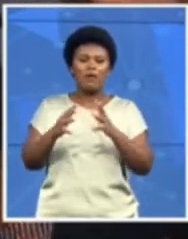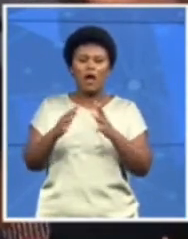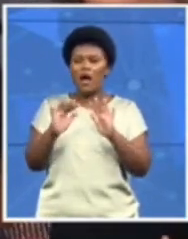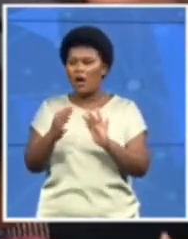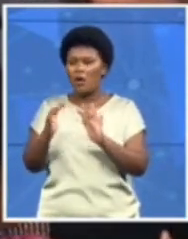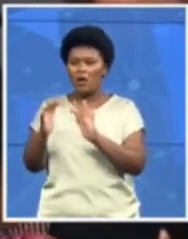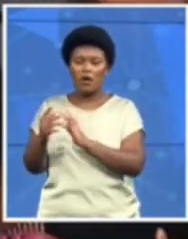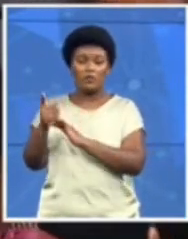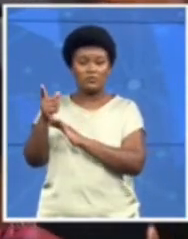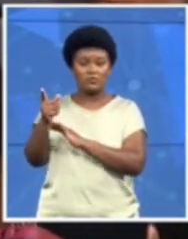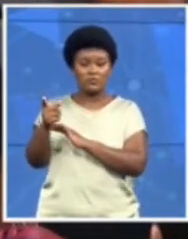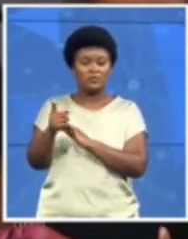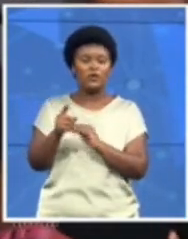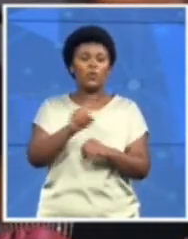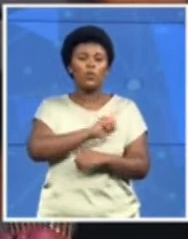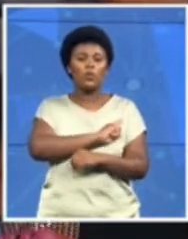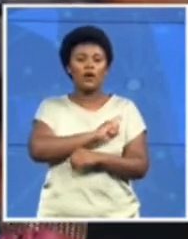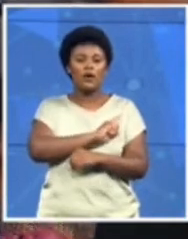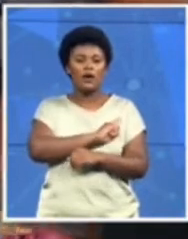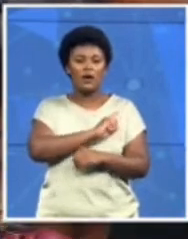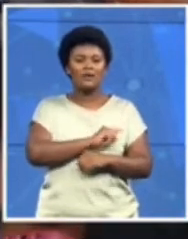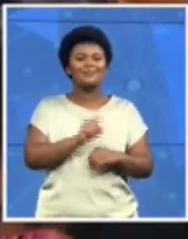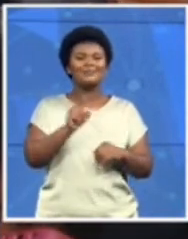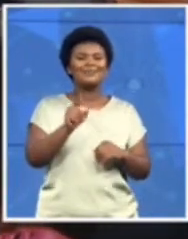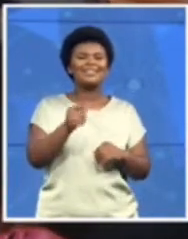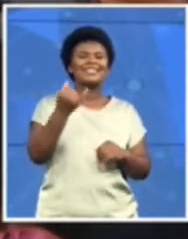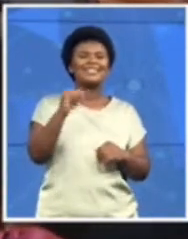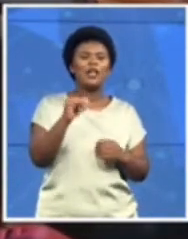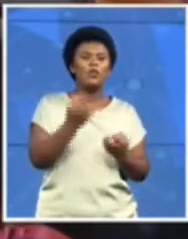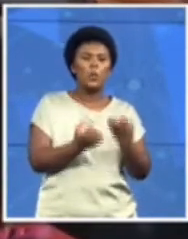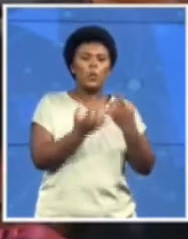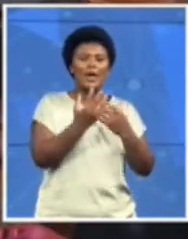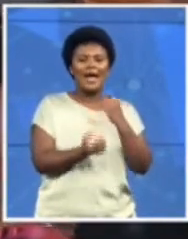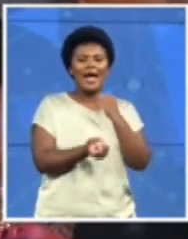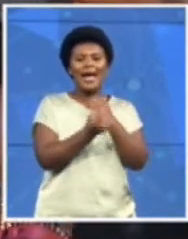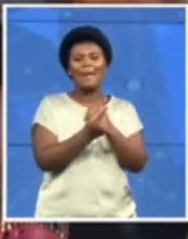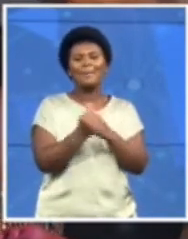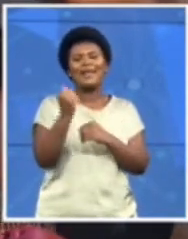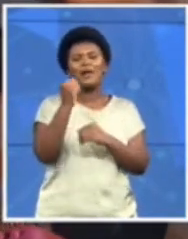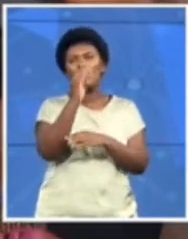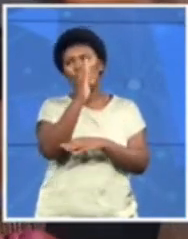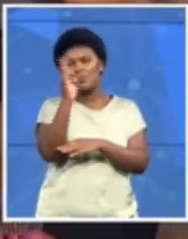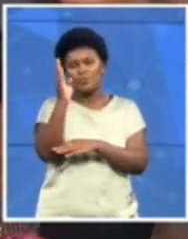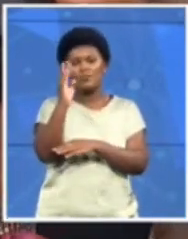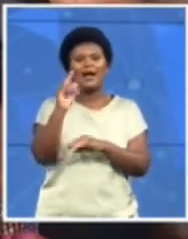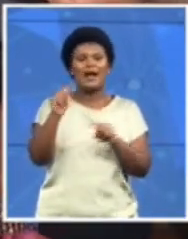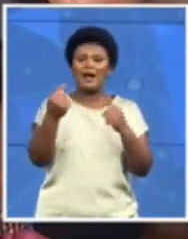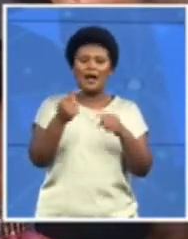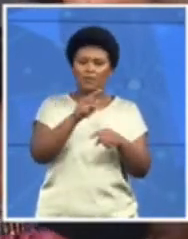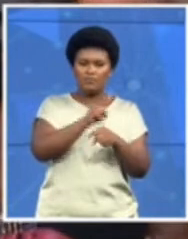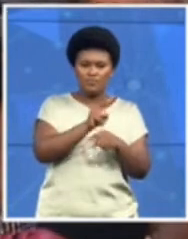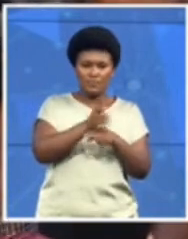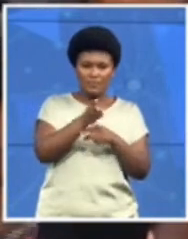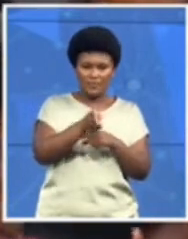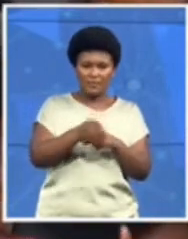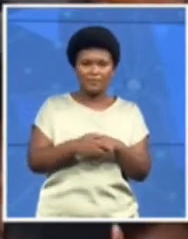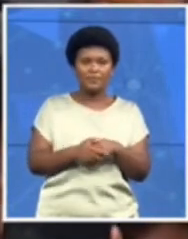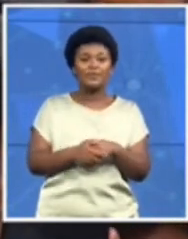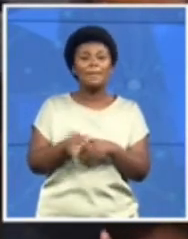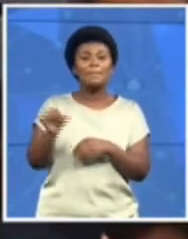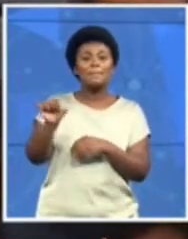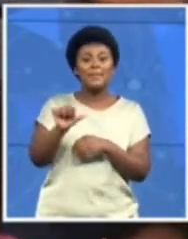scene was still active until, I think, late yesterday. Yeah. So when we come back by next Tuesday,